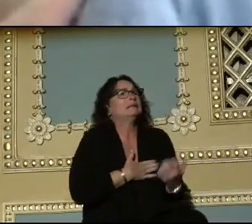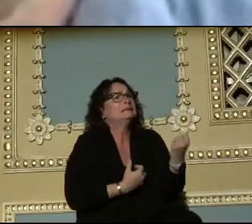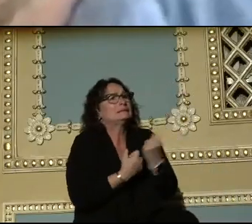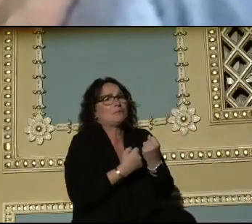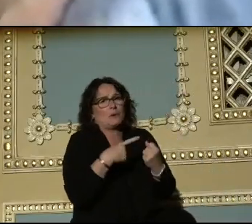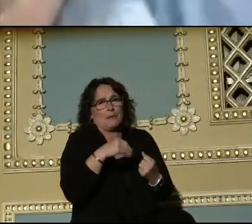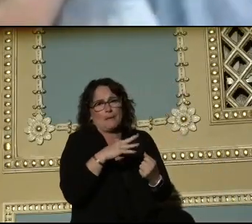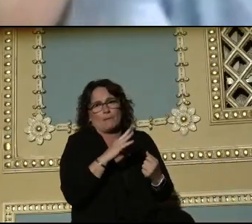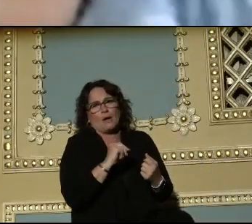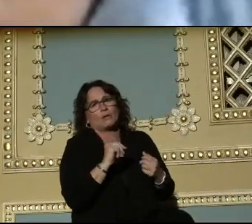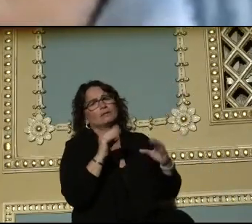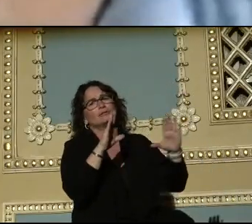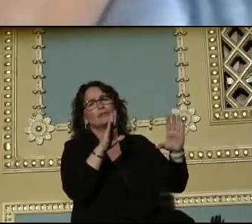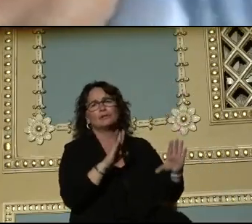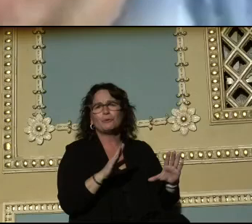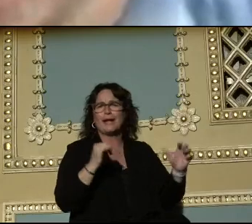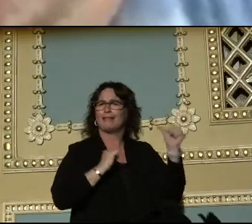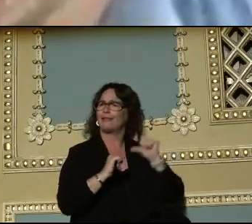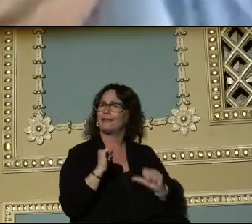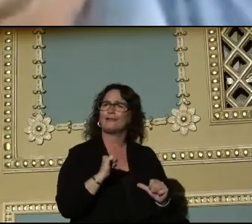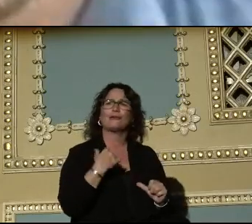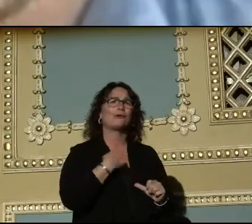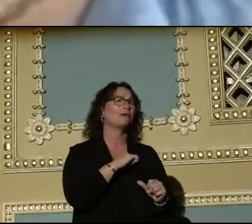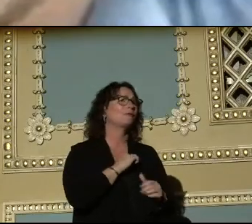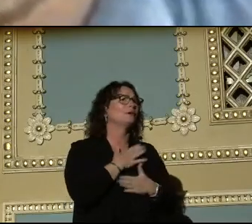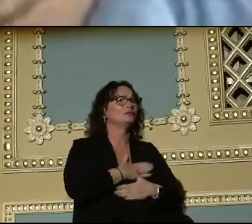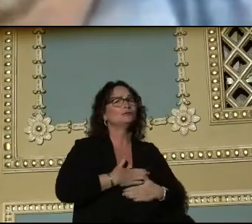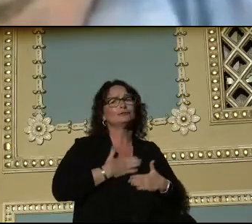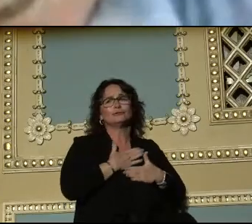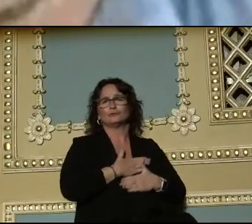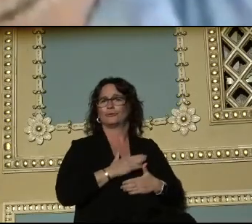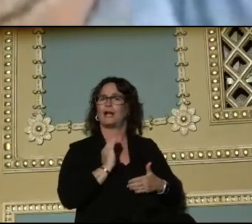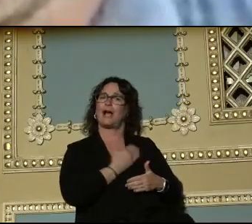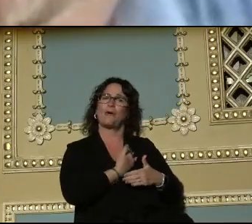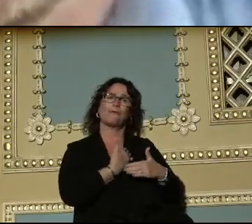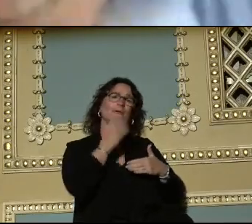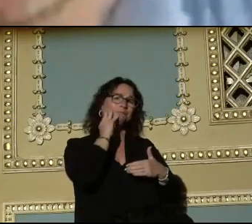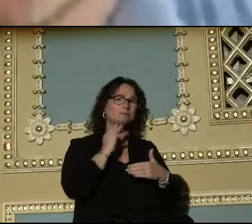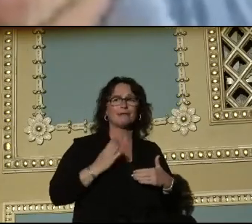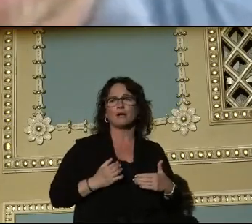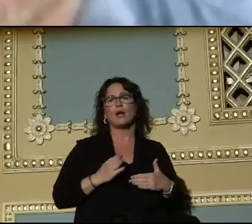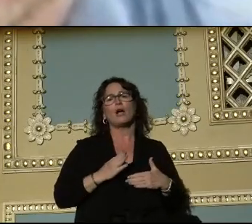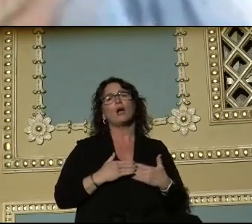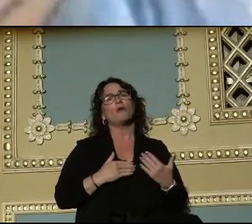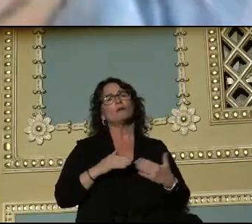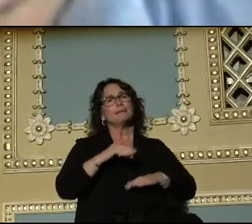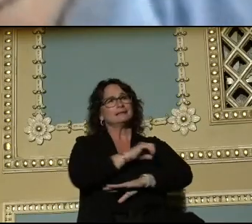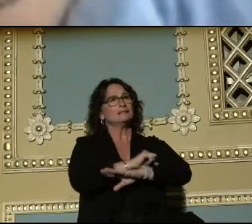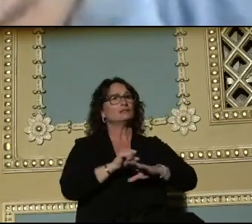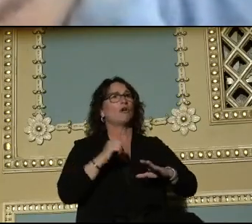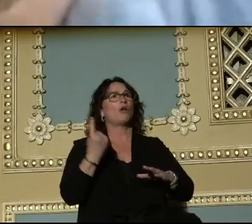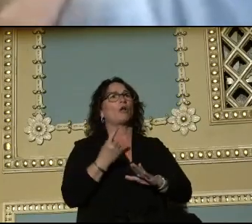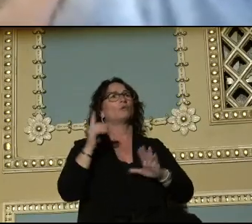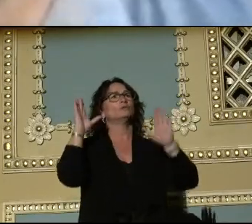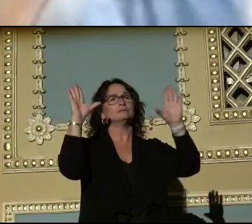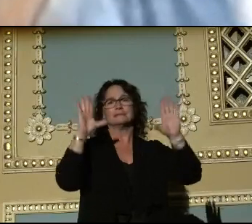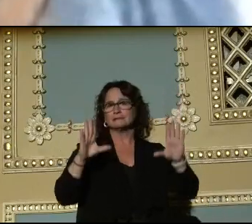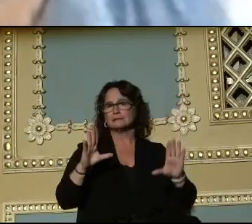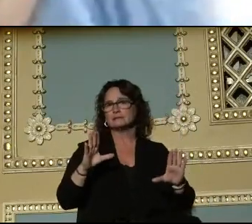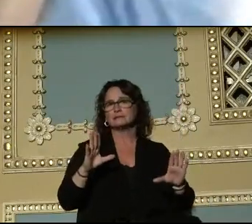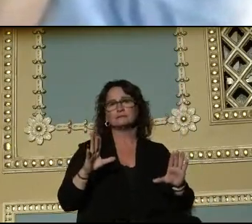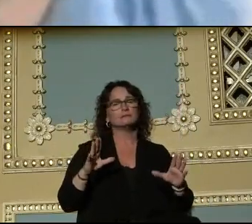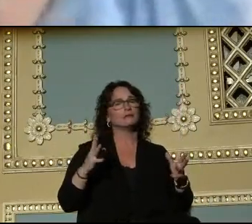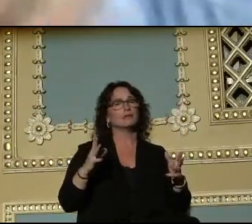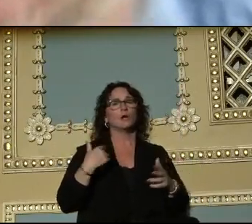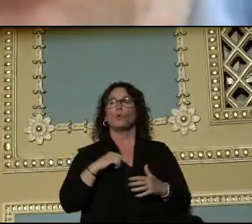great theater, and we've enjoyed our time there. We've been on stage a couple of times, and it's always a blast. And it's a great. We love it.